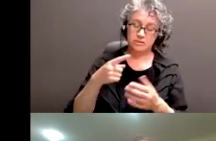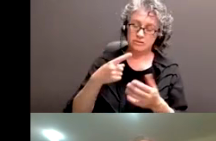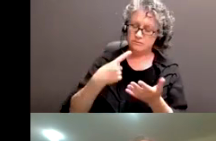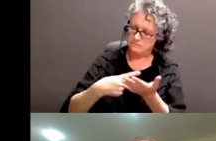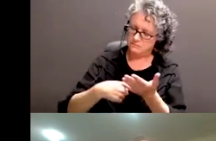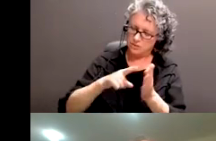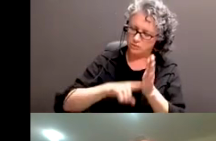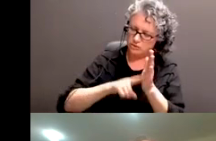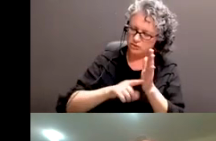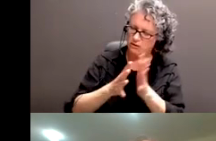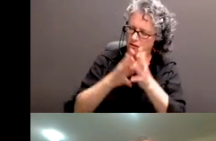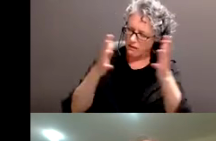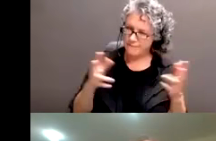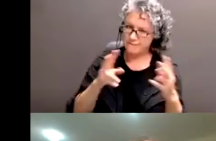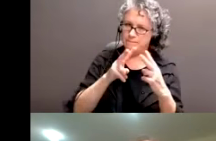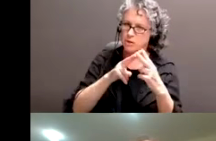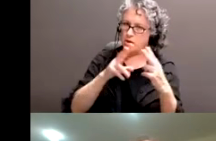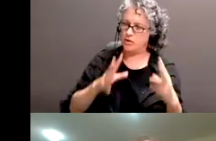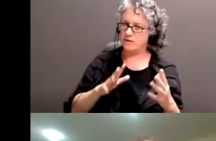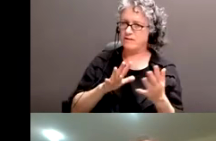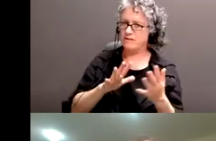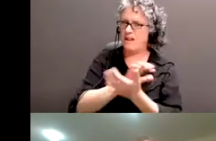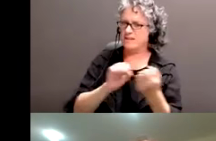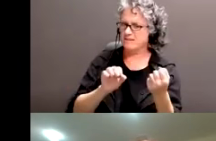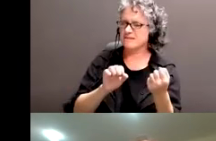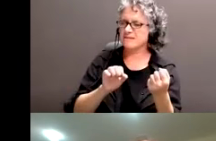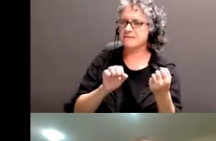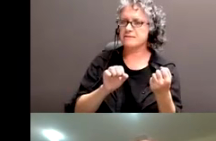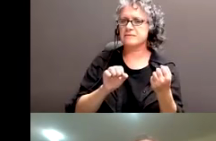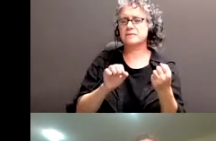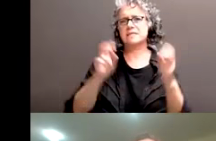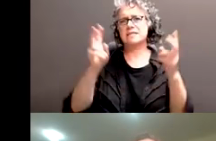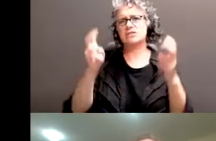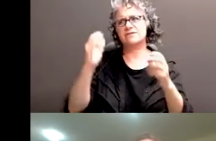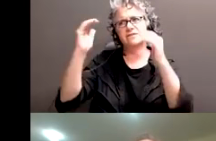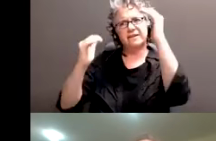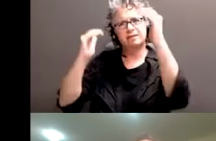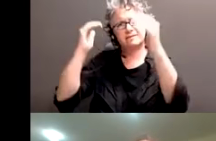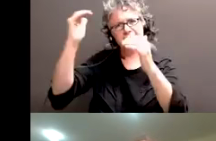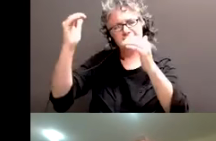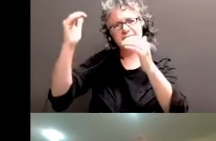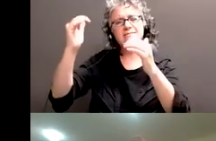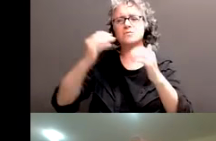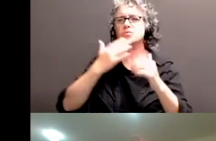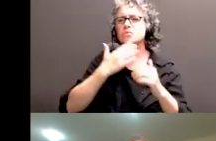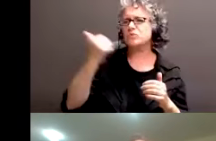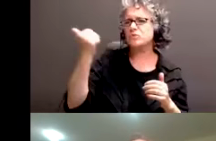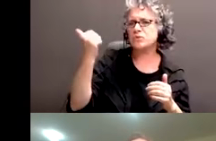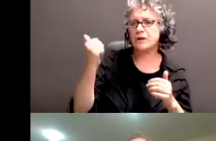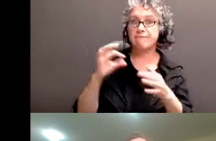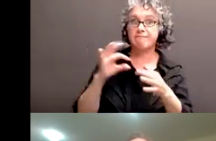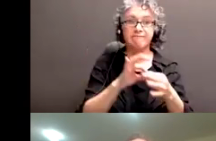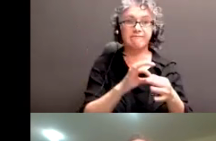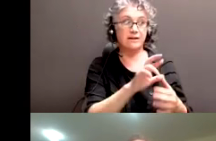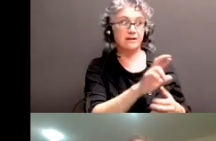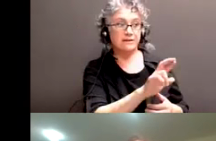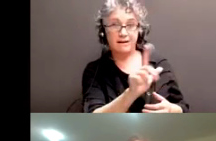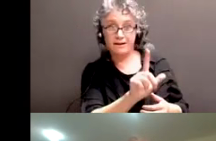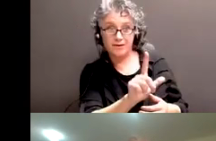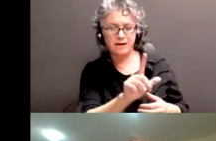about sort of the issues around strategies empowering older adults, which really ties in with the work that Rochella and Latoya was talking about, of that